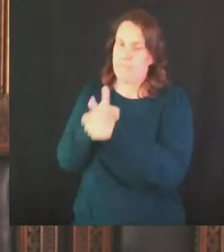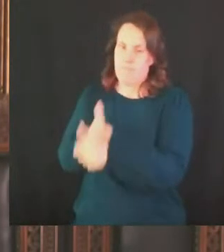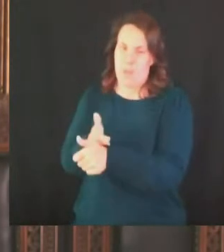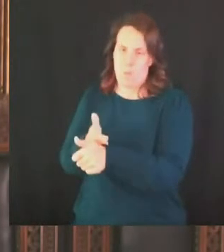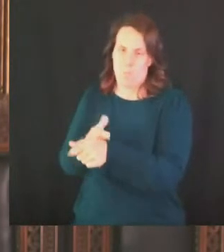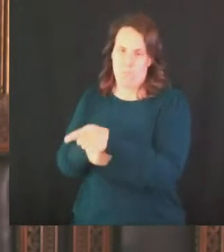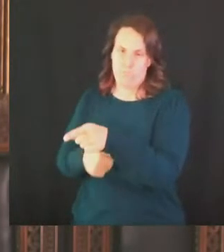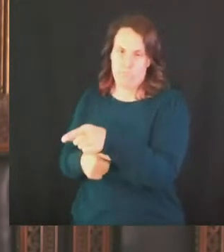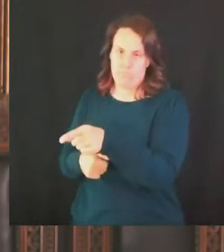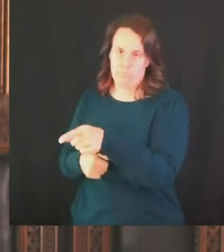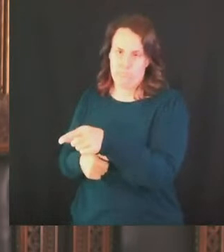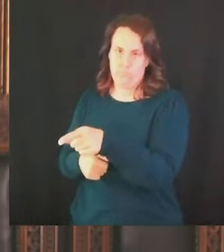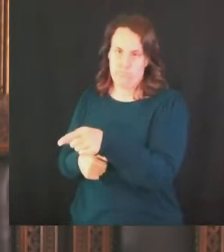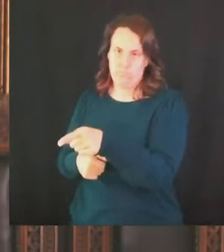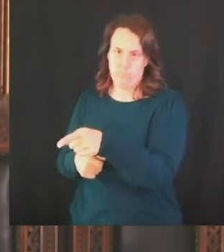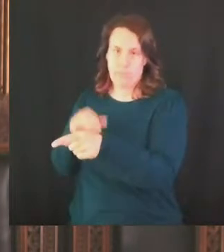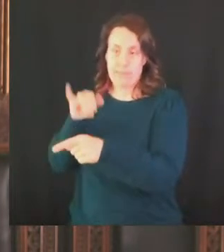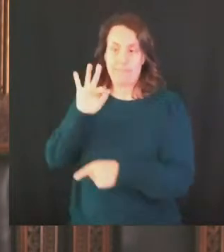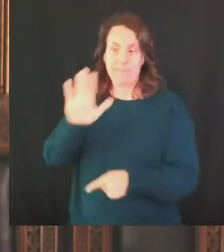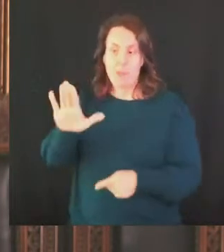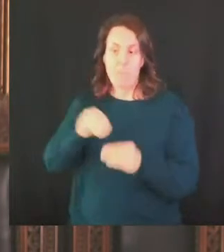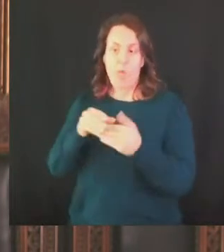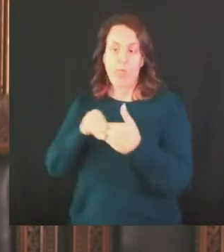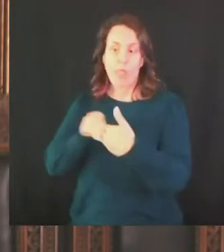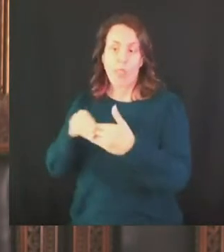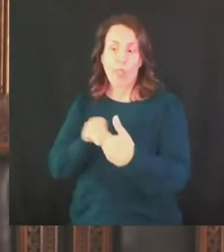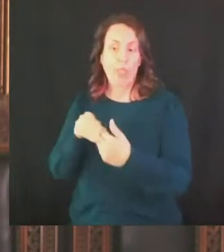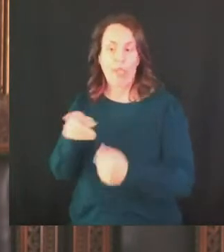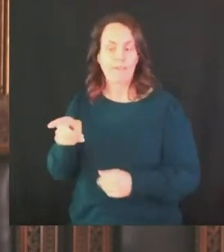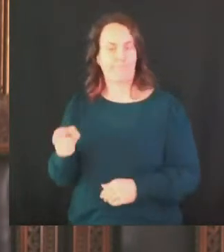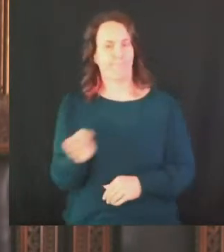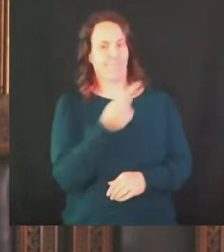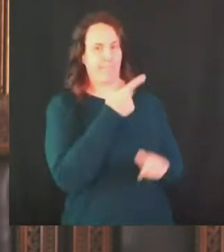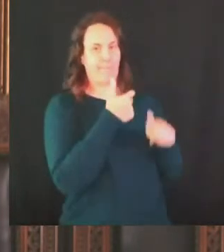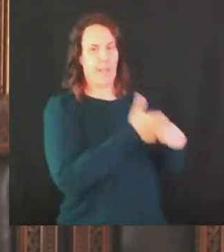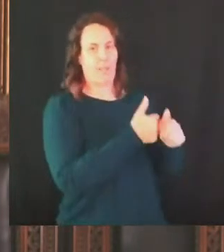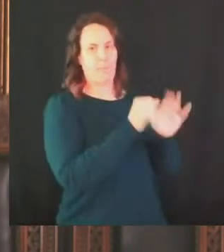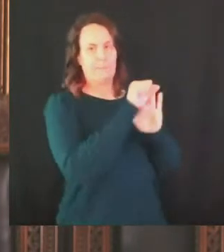that takes precedence over ours, but that's the only circumstance by which